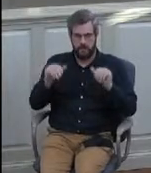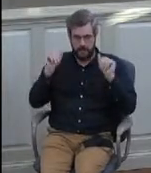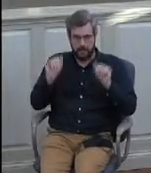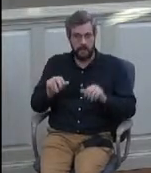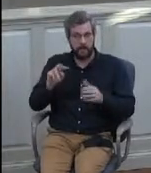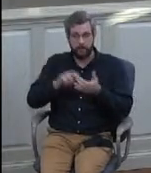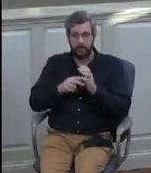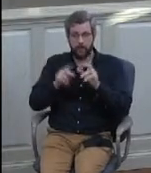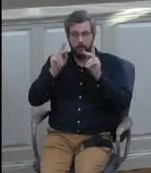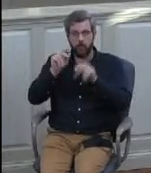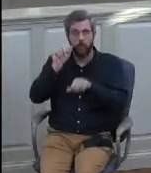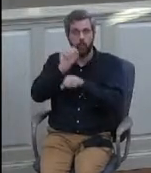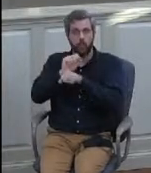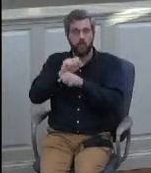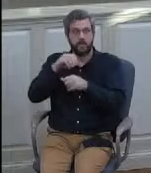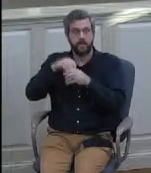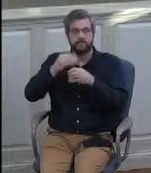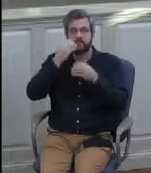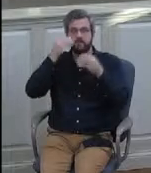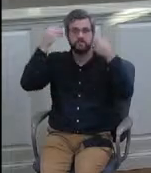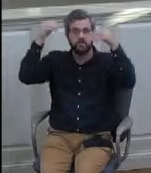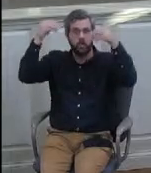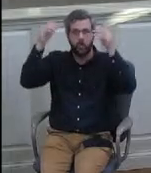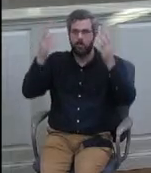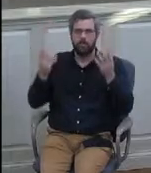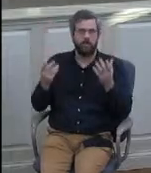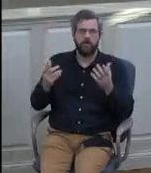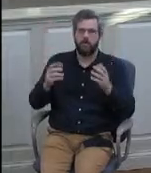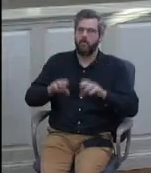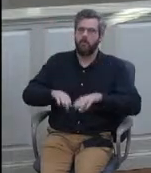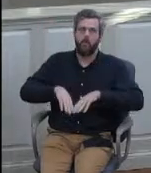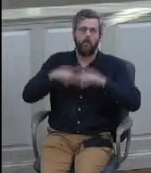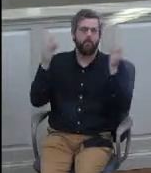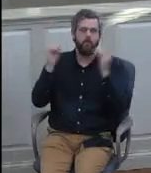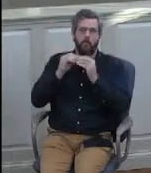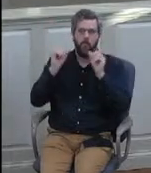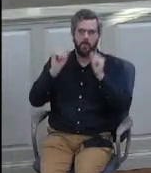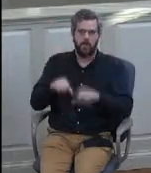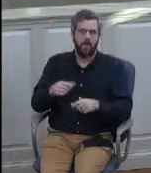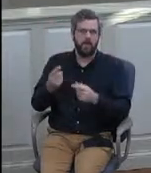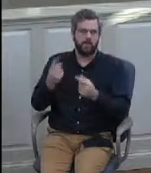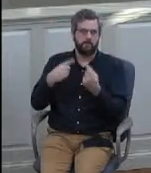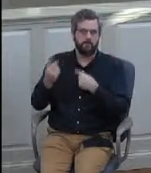people working at a store. I mean, it just opens it up to so much. And I think